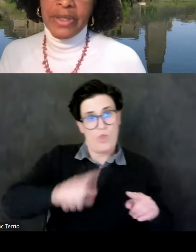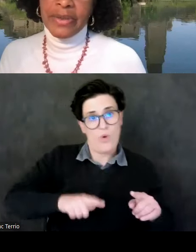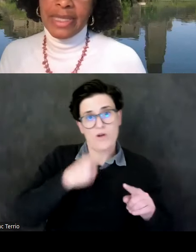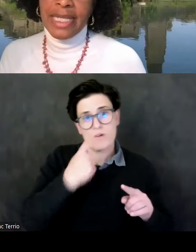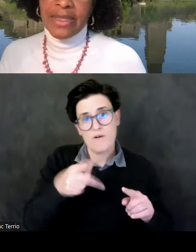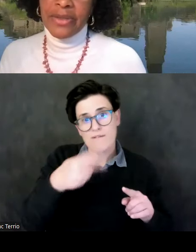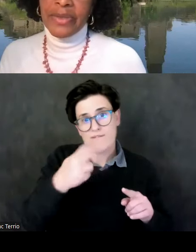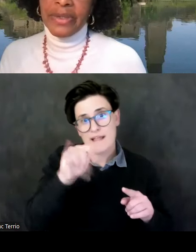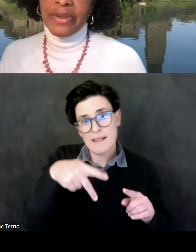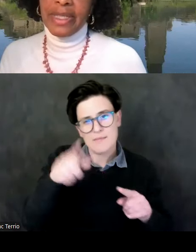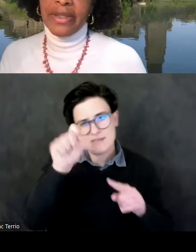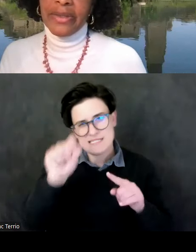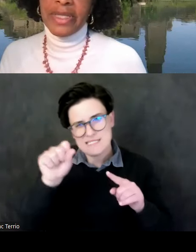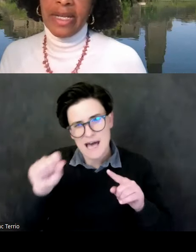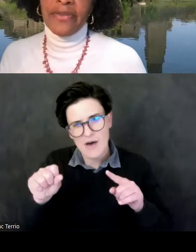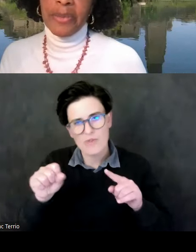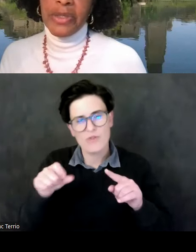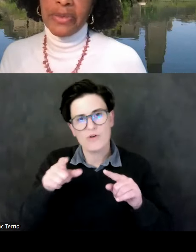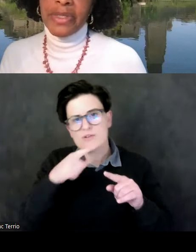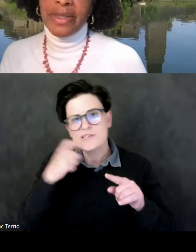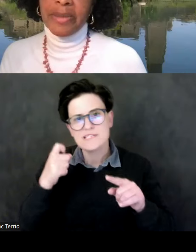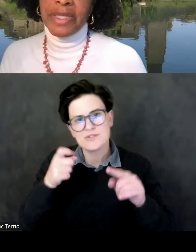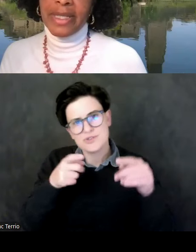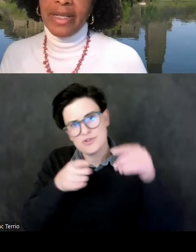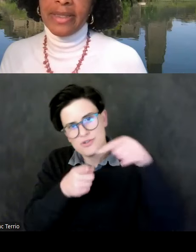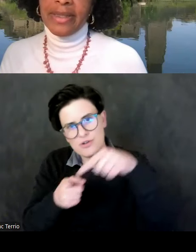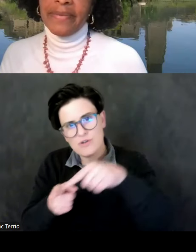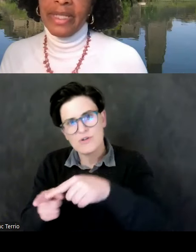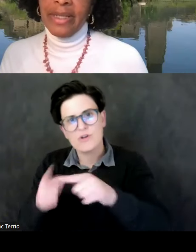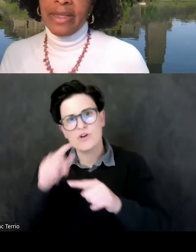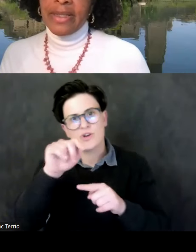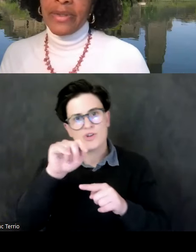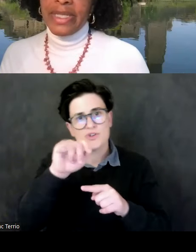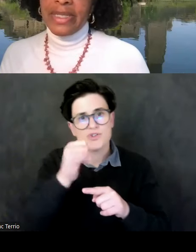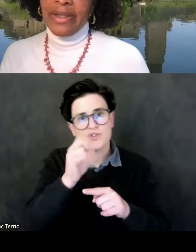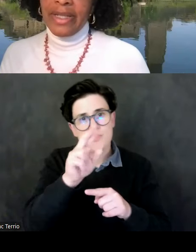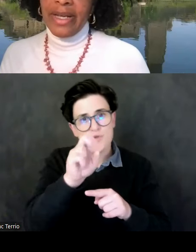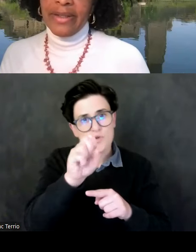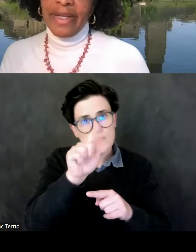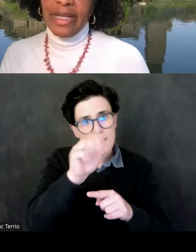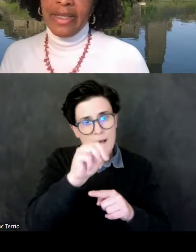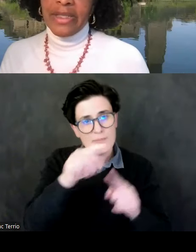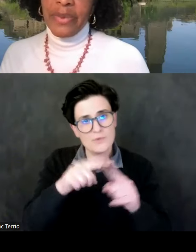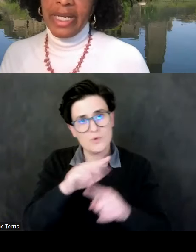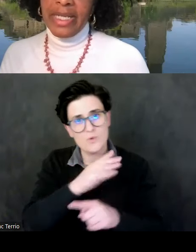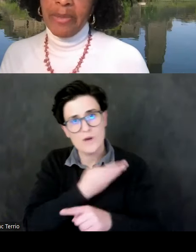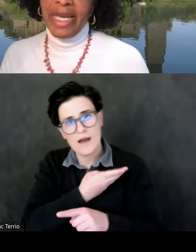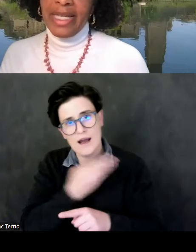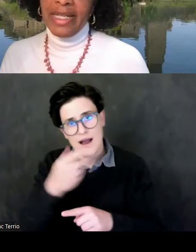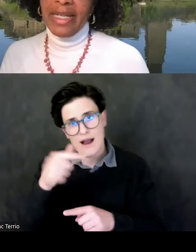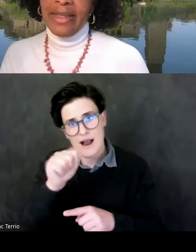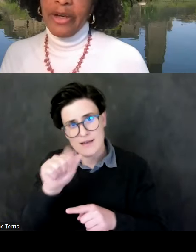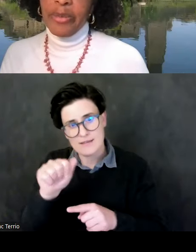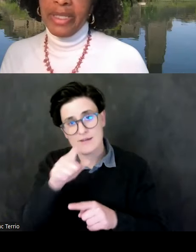to the road, the desert road that goes down from Jerusalem to Gaza. So he started out, and on his way he